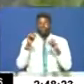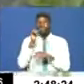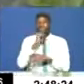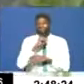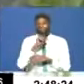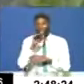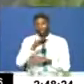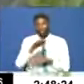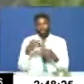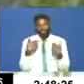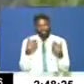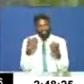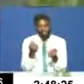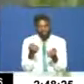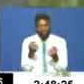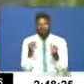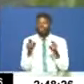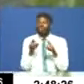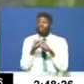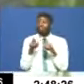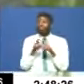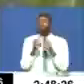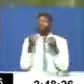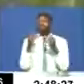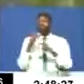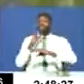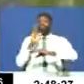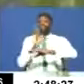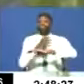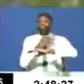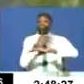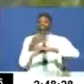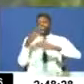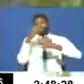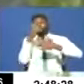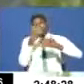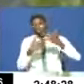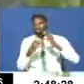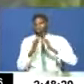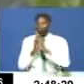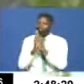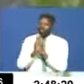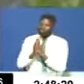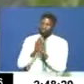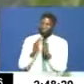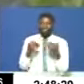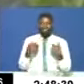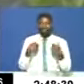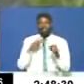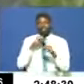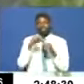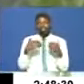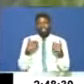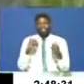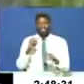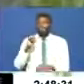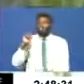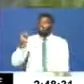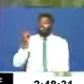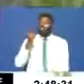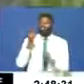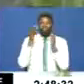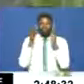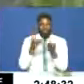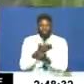concerned, and the many songs that have been sung and speeches and prayers that have been made regarding the health of Kenyans. And to tell Kenyans, let